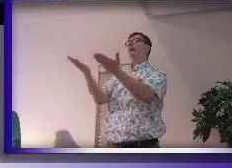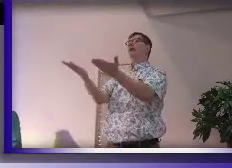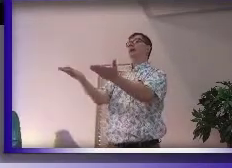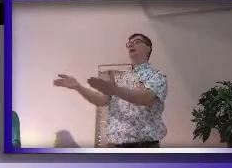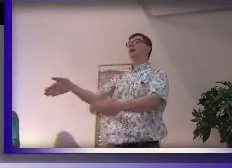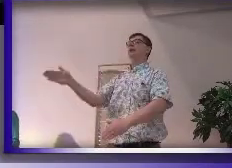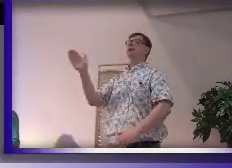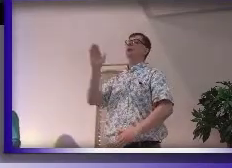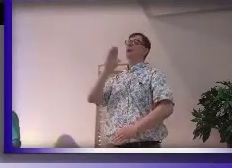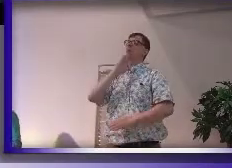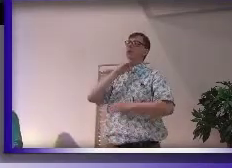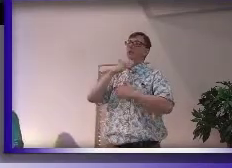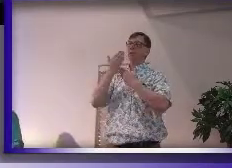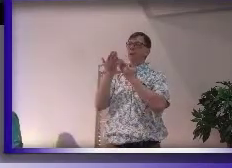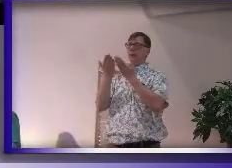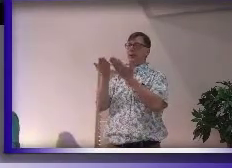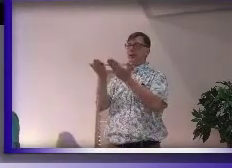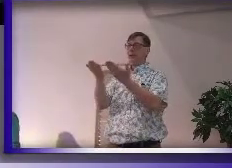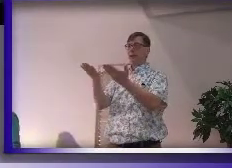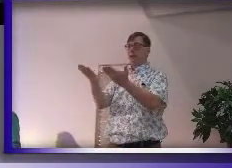We let it be.